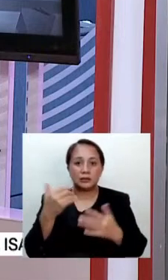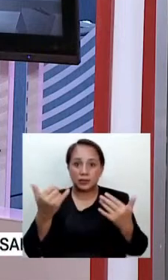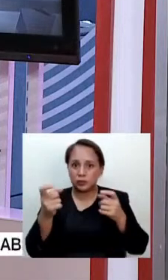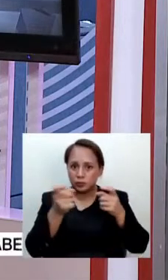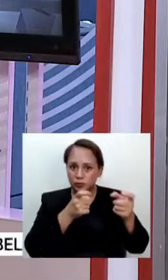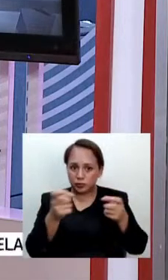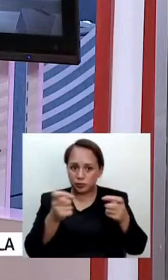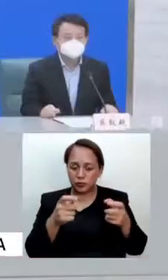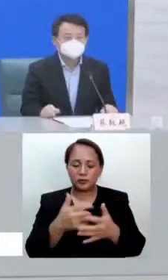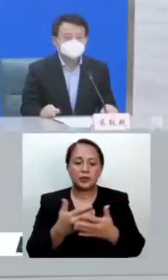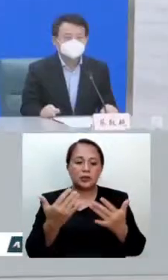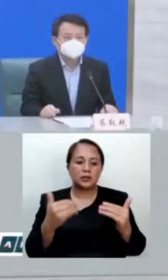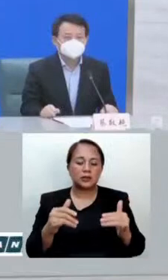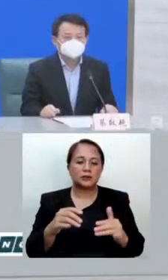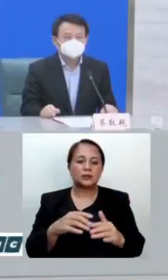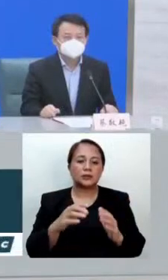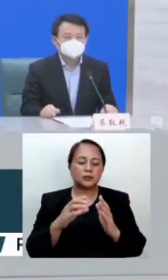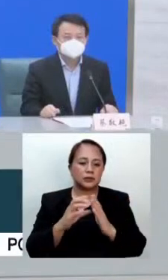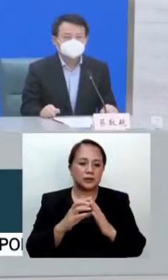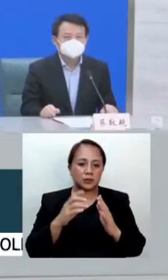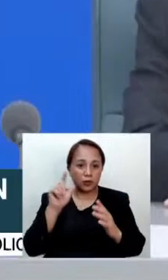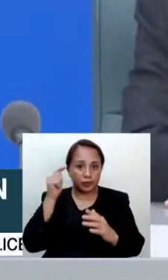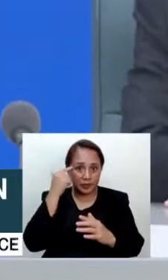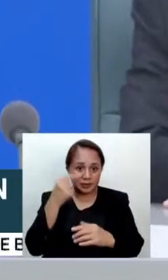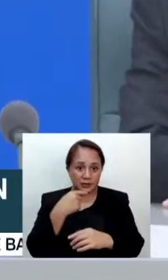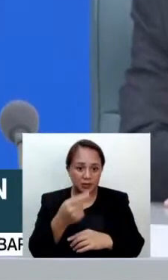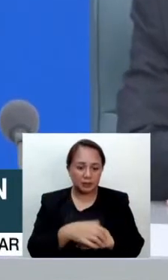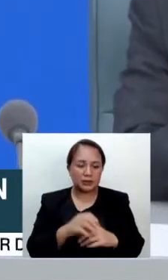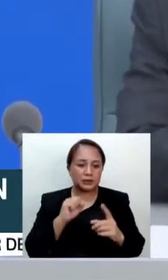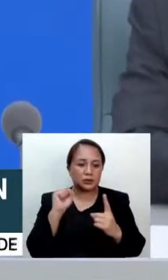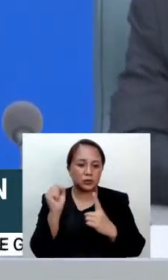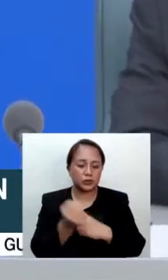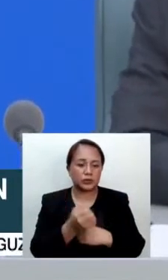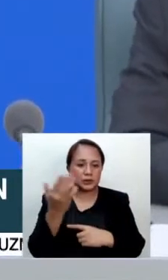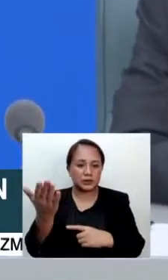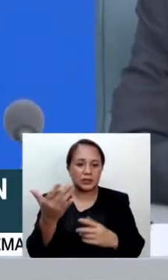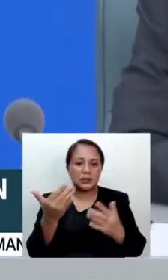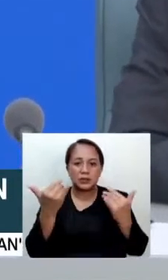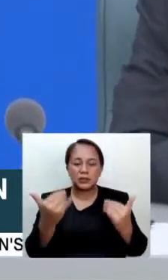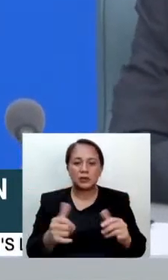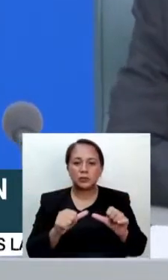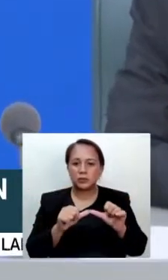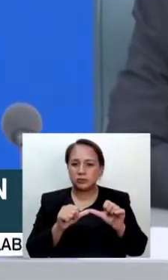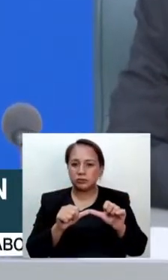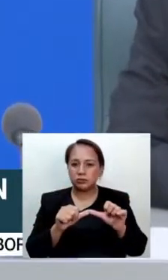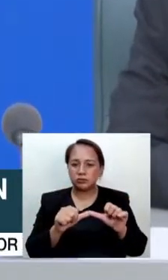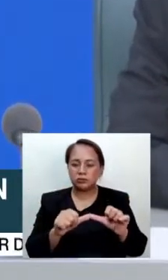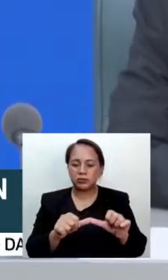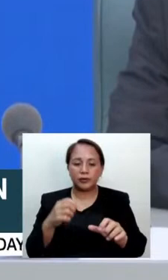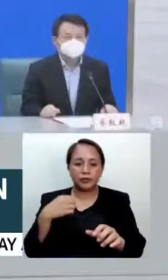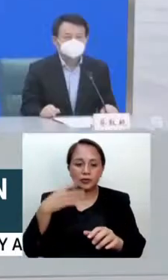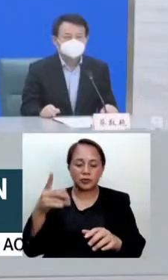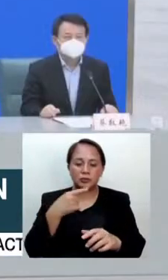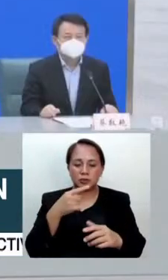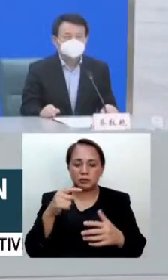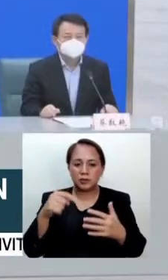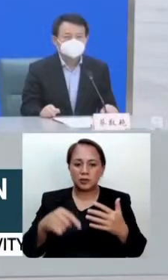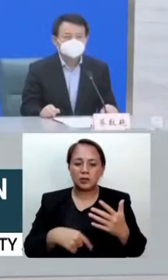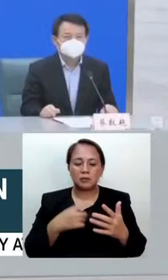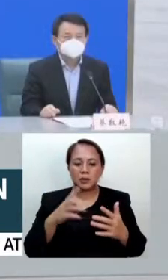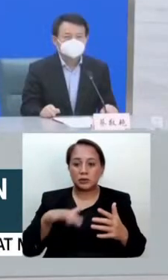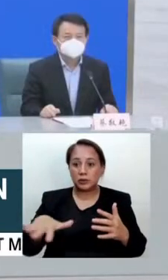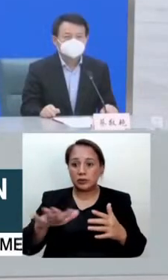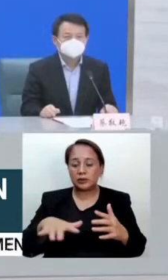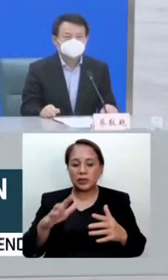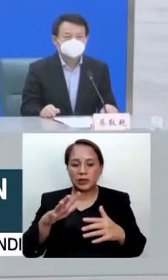That's according to their city government. They say the situation there is currently stable. Officials add the number of domestic cases has begun